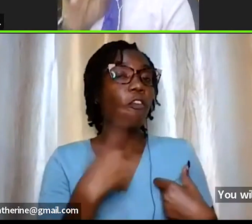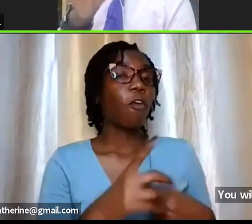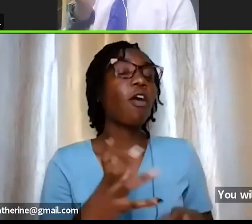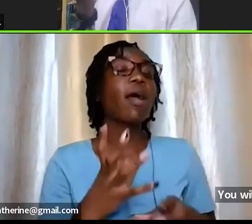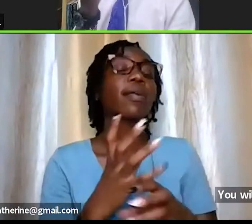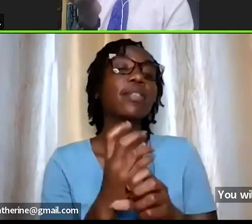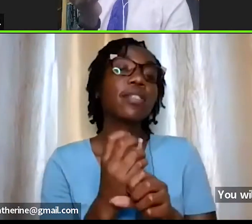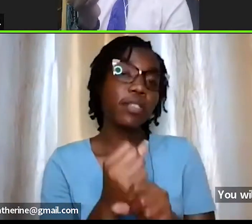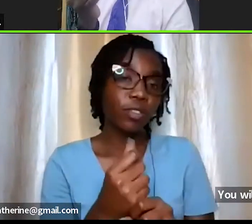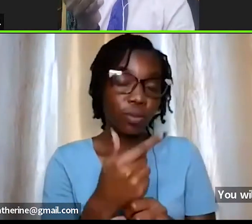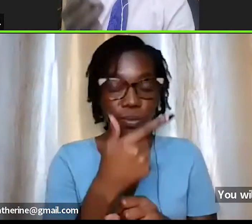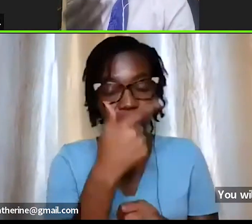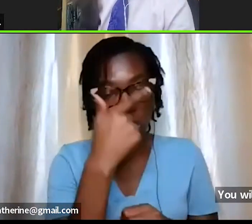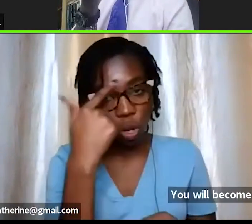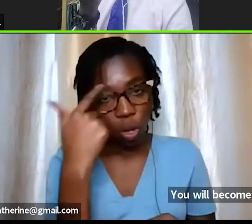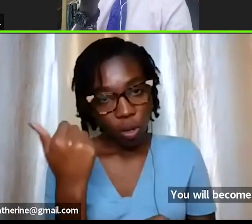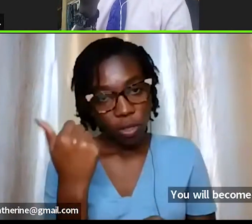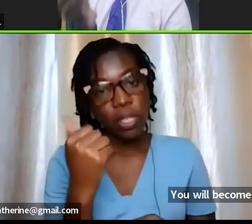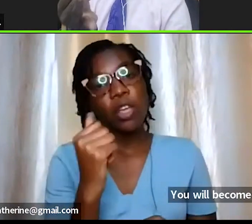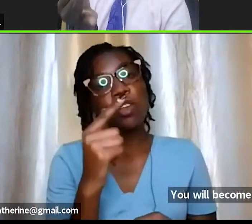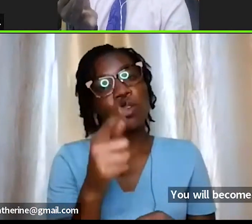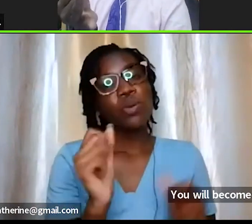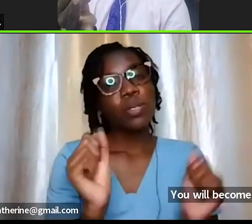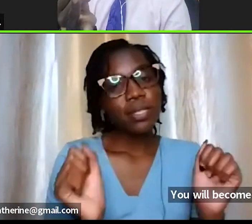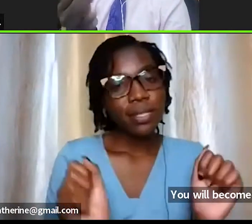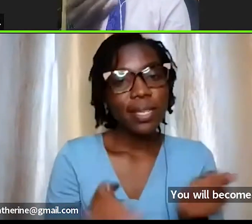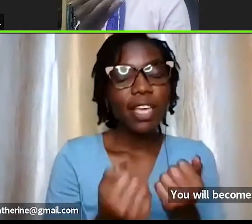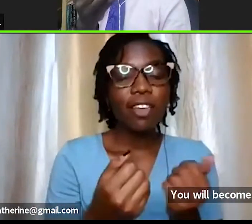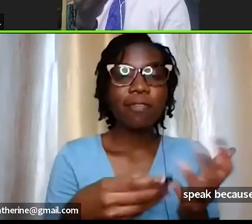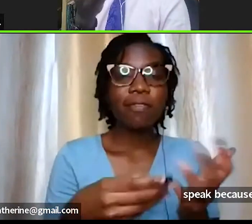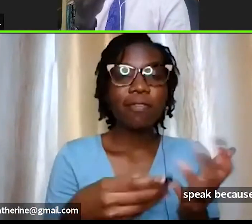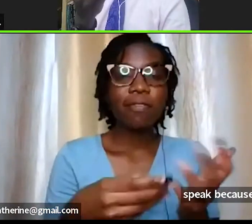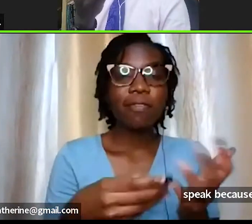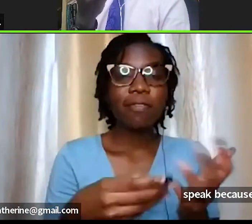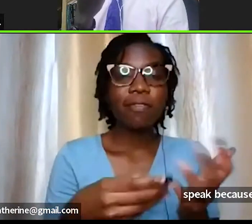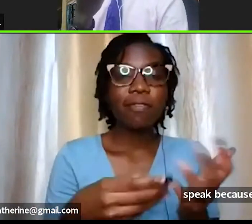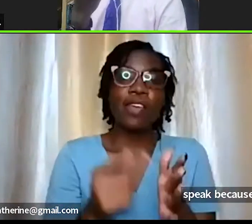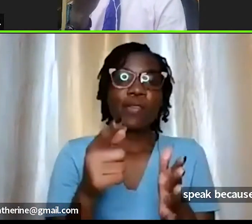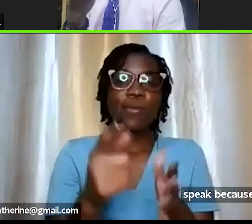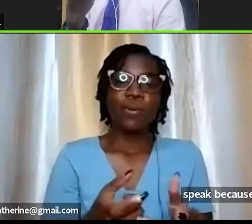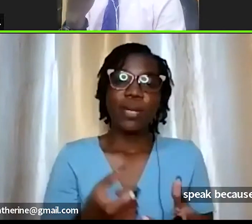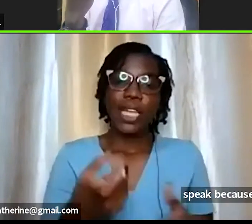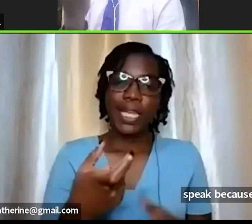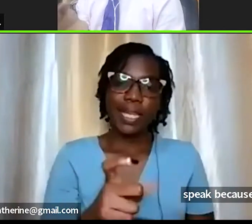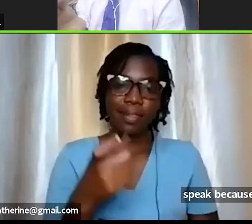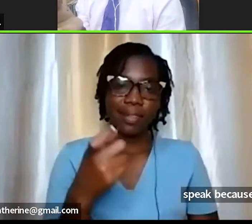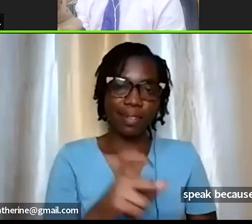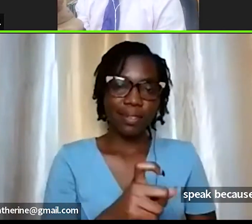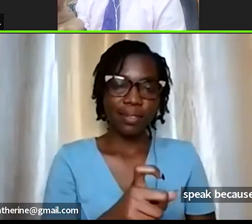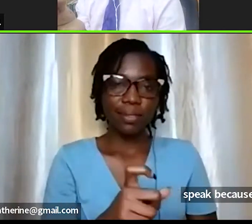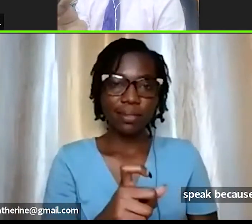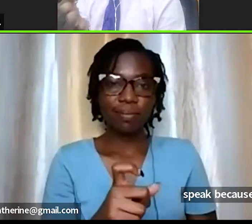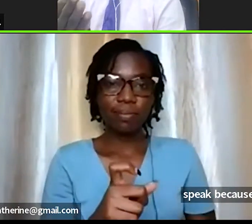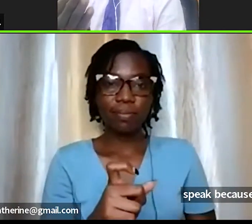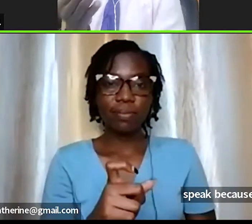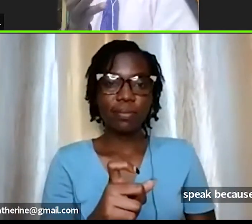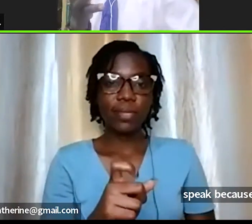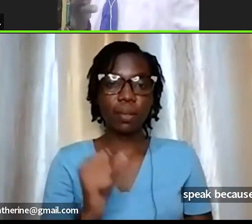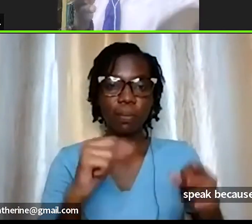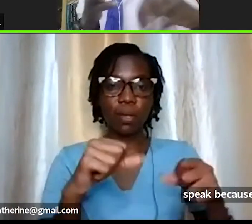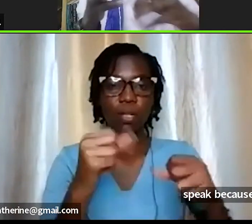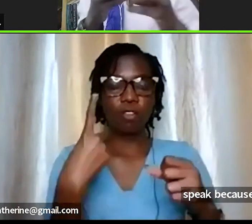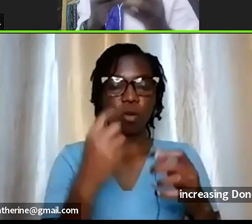because you are saving costs, you are increasing the capacity of production,